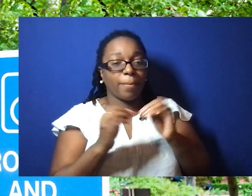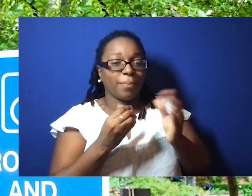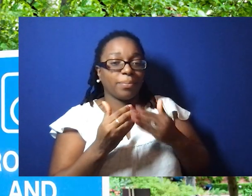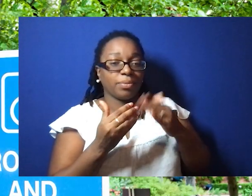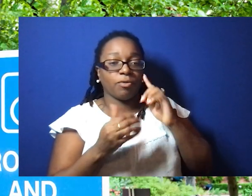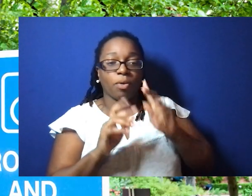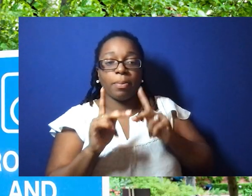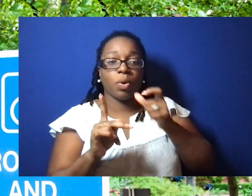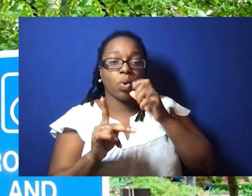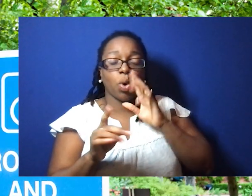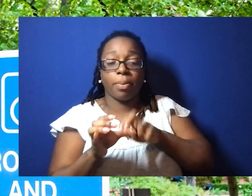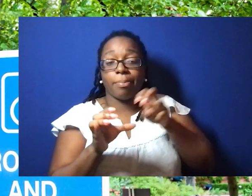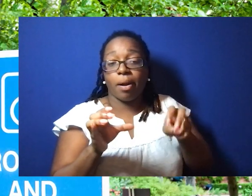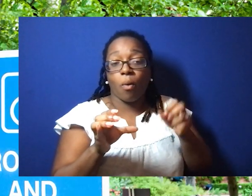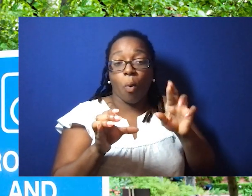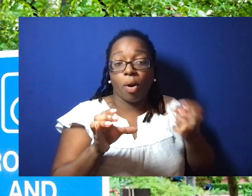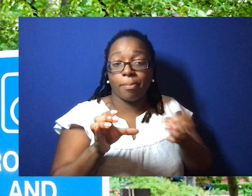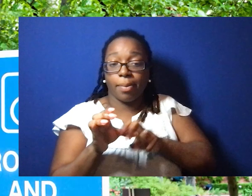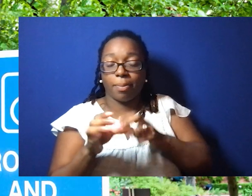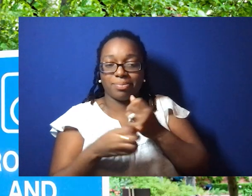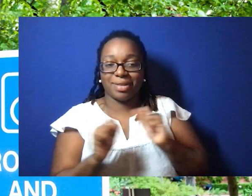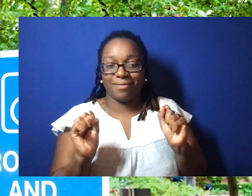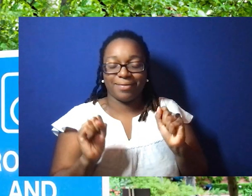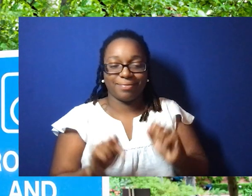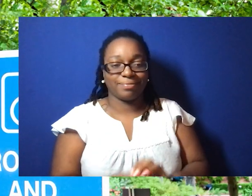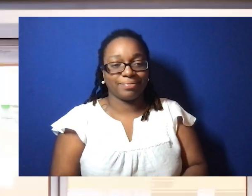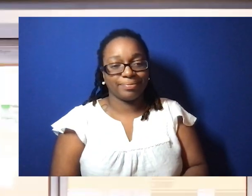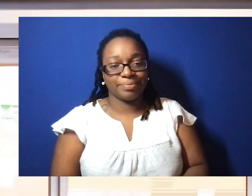for those being dropped off or picked up to do so safely.